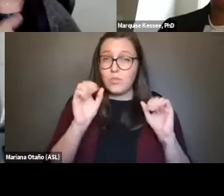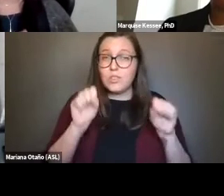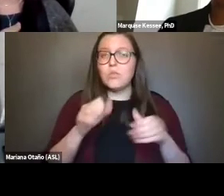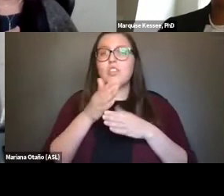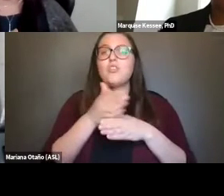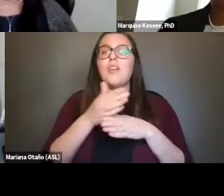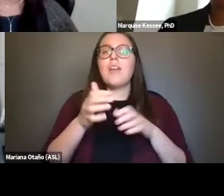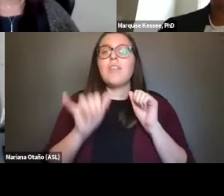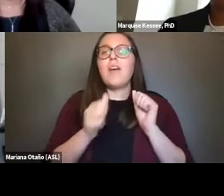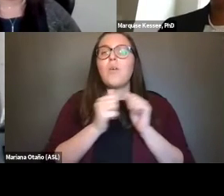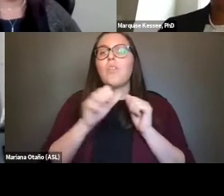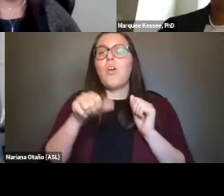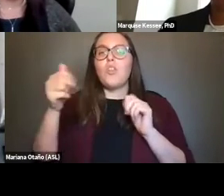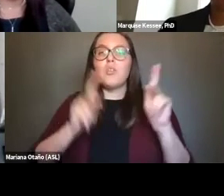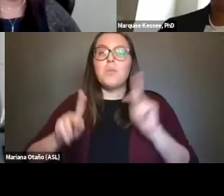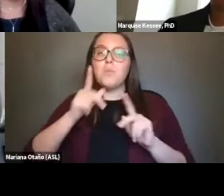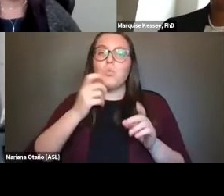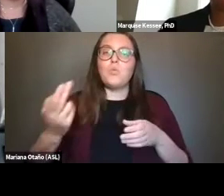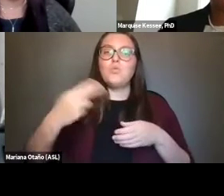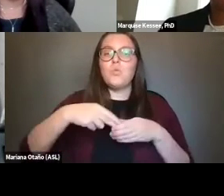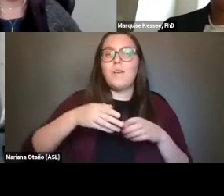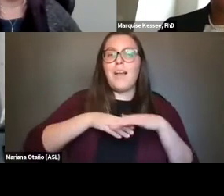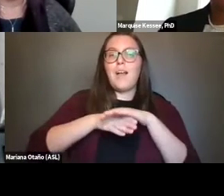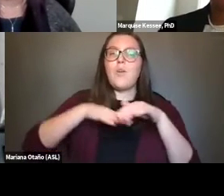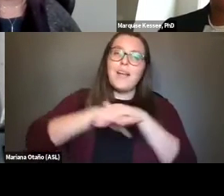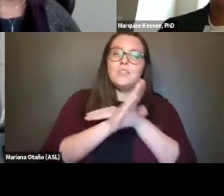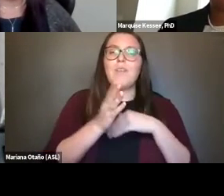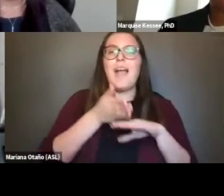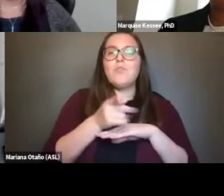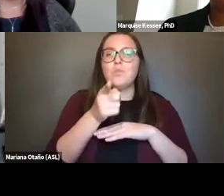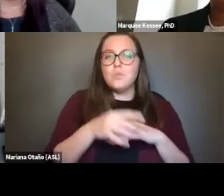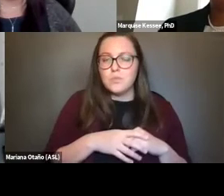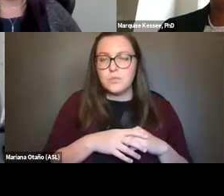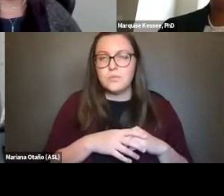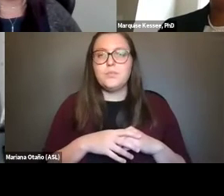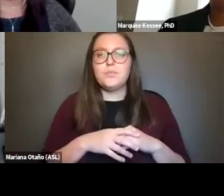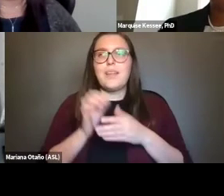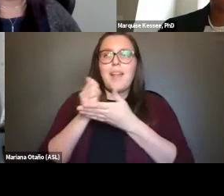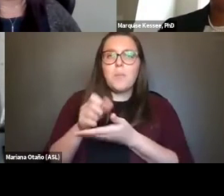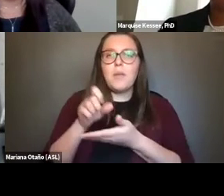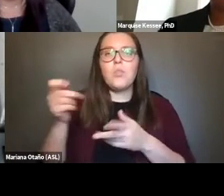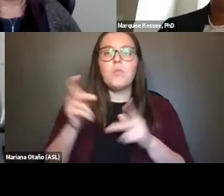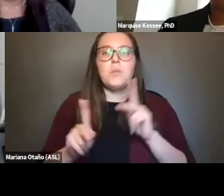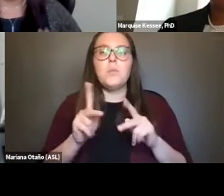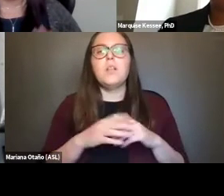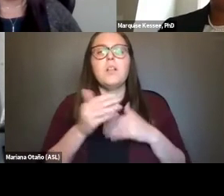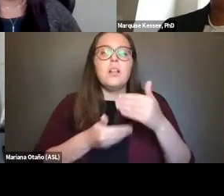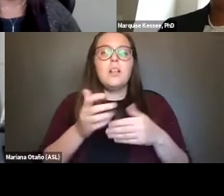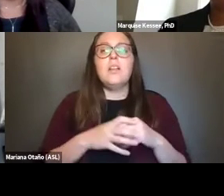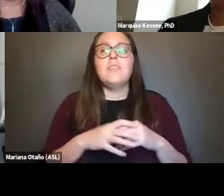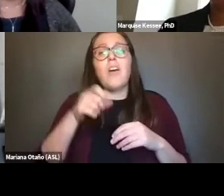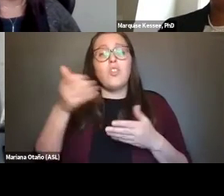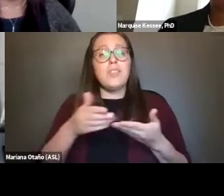that are coming up behind you, and we are helping each other get through. Really, the only other big thing I wish students would do